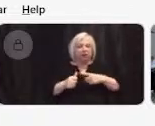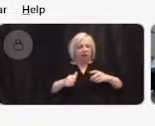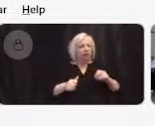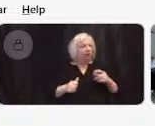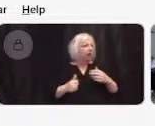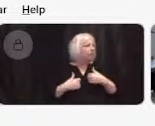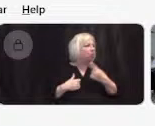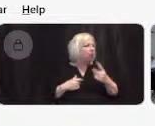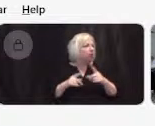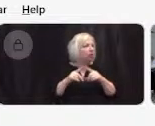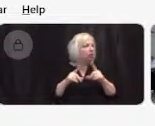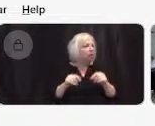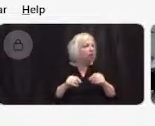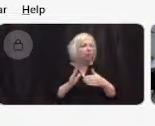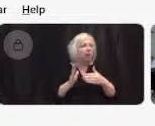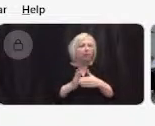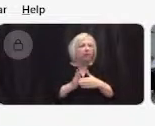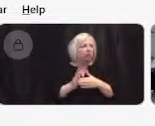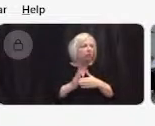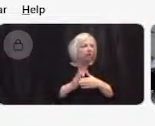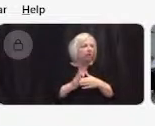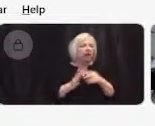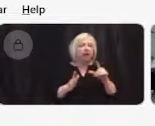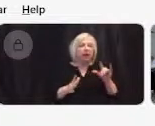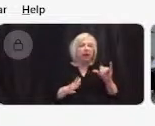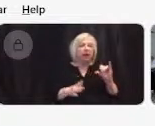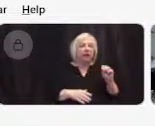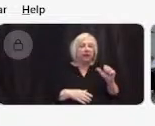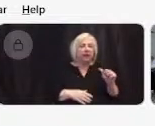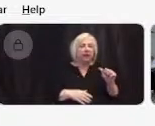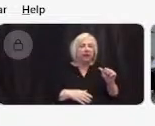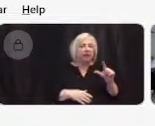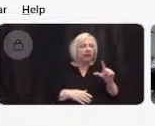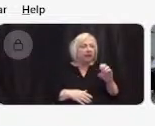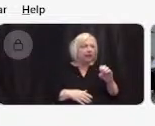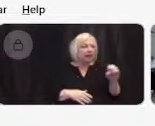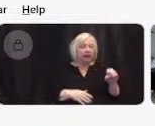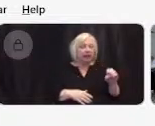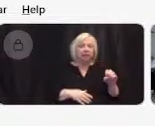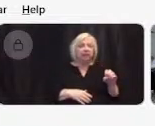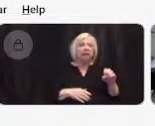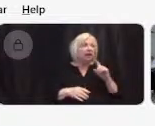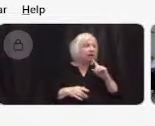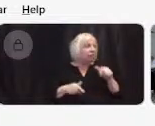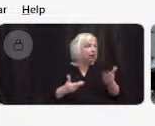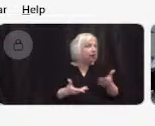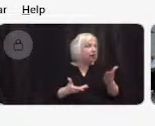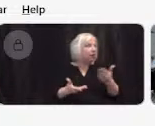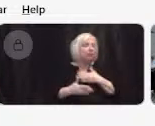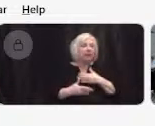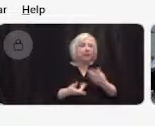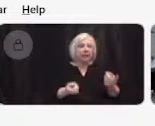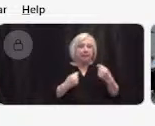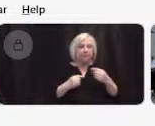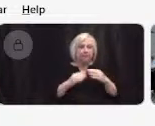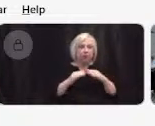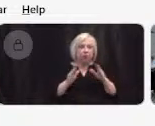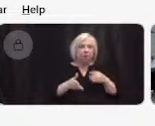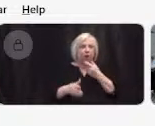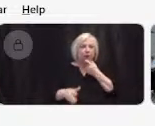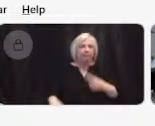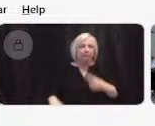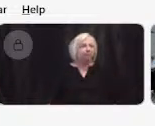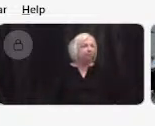we have one card in opposition. Lisa Lee, if you're present, please come to the podium.